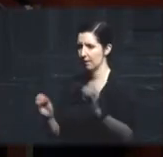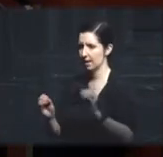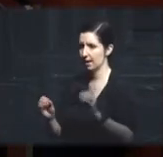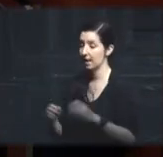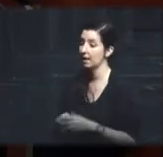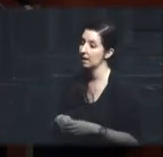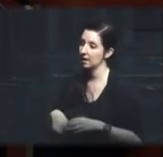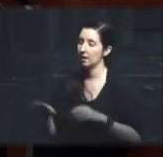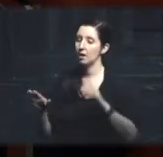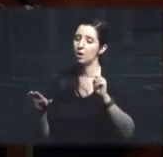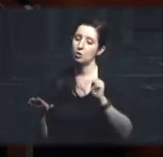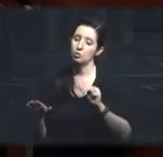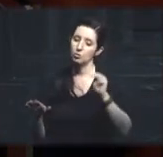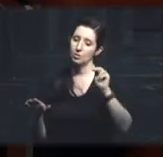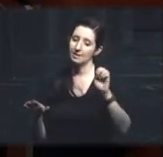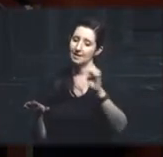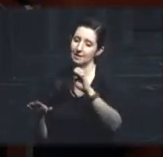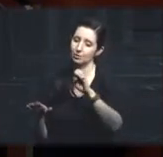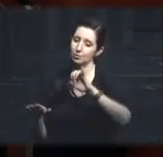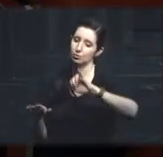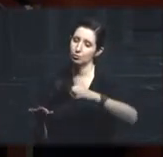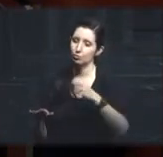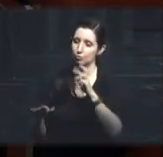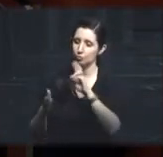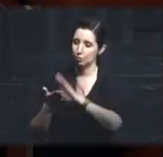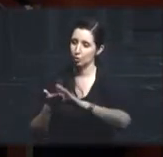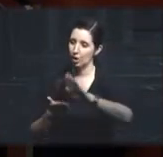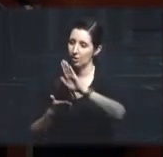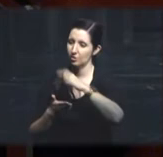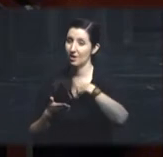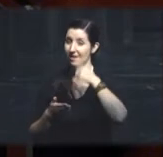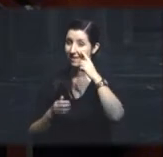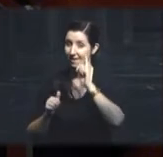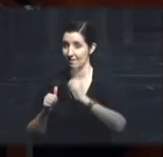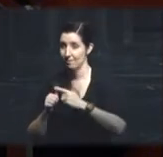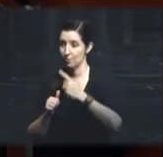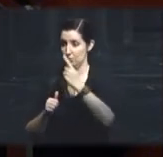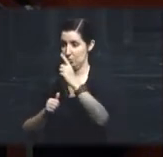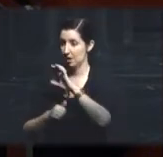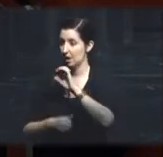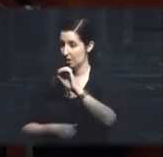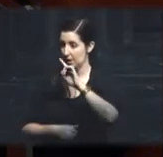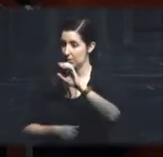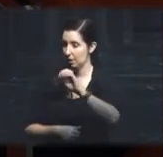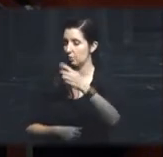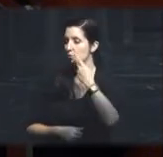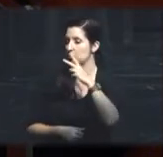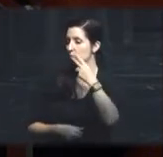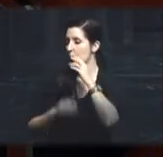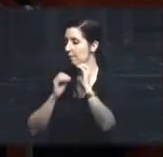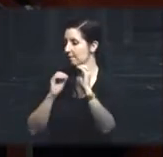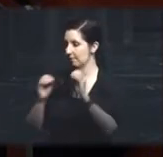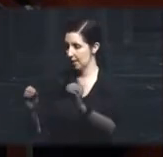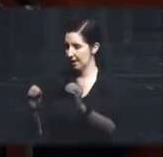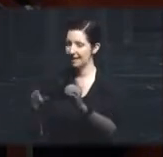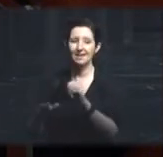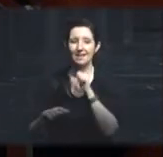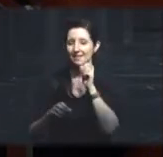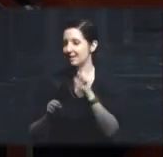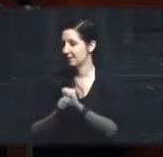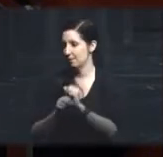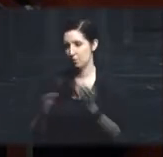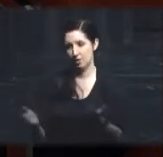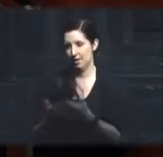College many years ago was the first college, I think, in Colorado to be smoke-free. It doesn't work for Pikes Peak, and it just doesn't